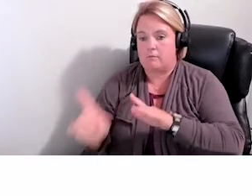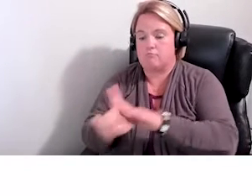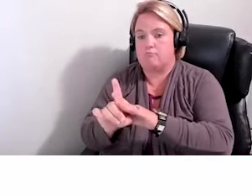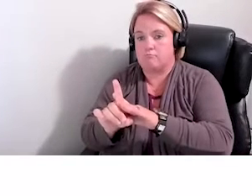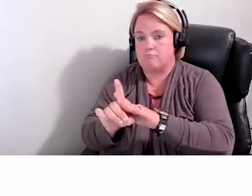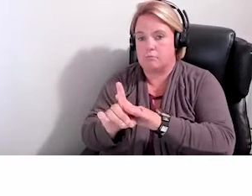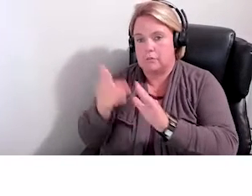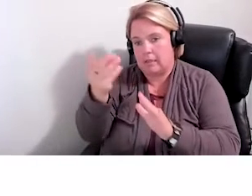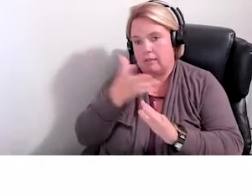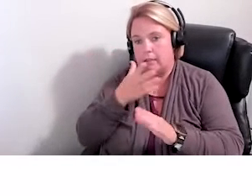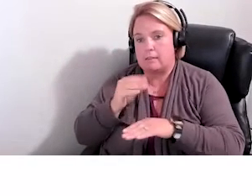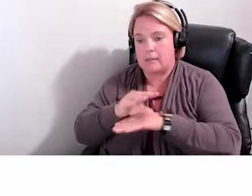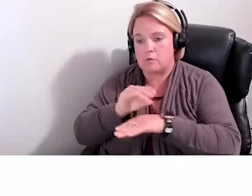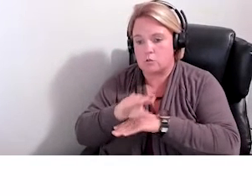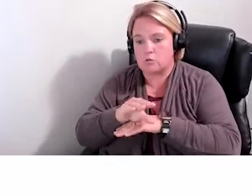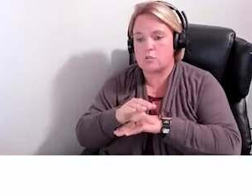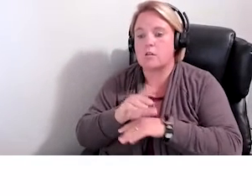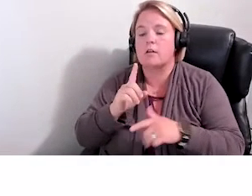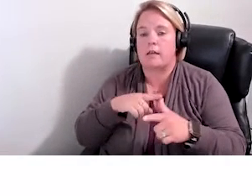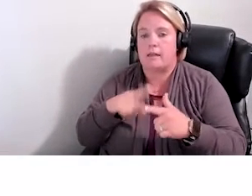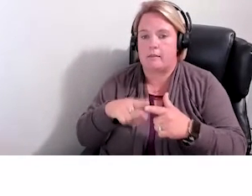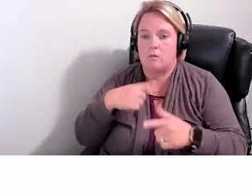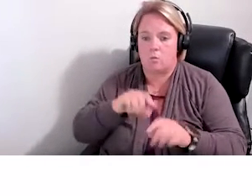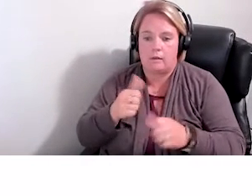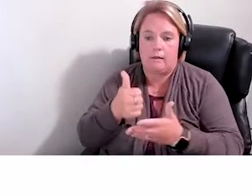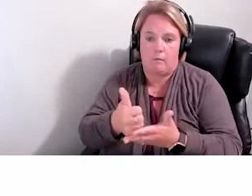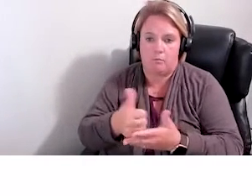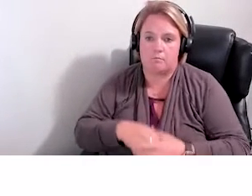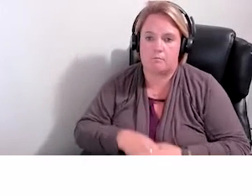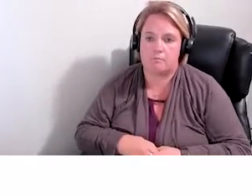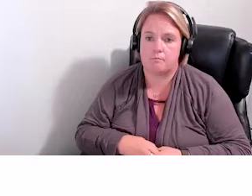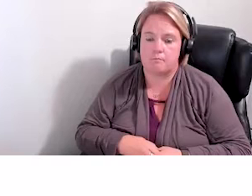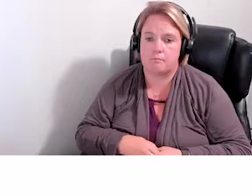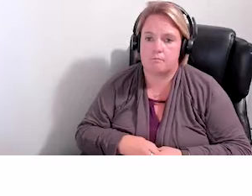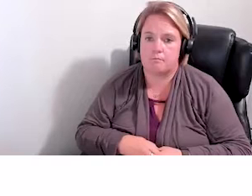they are part of and what resources we can help them with.